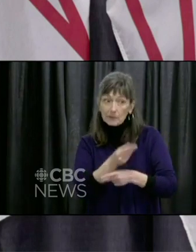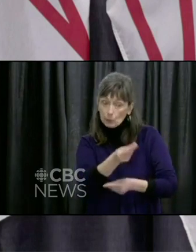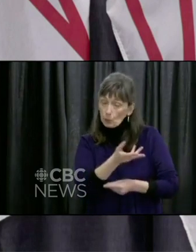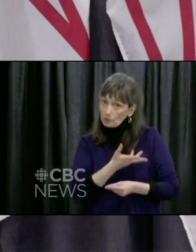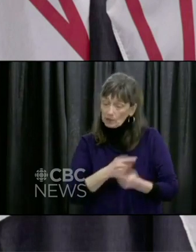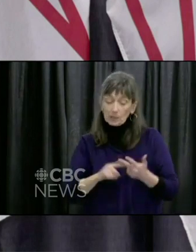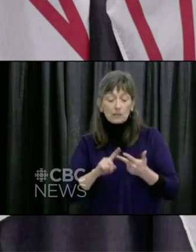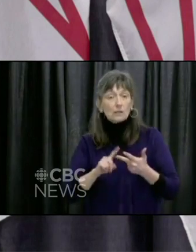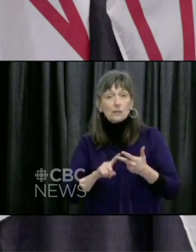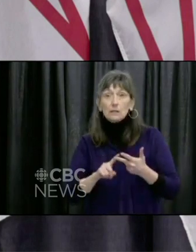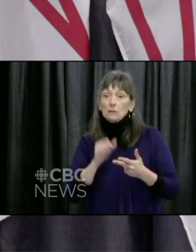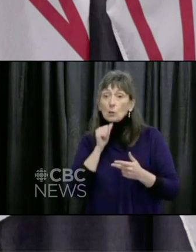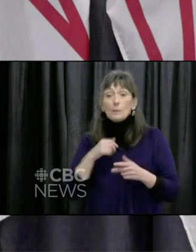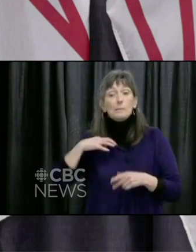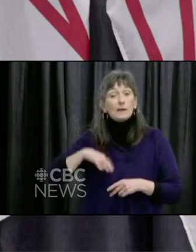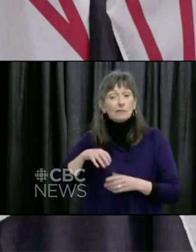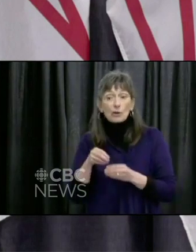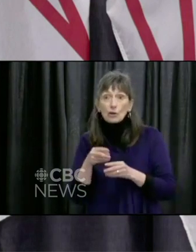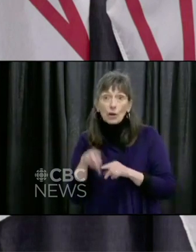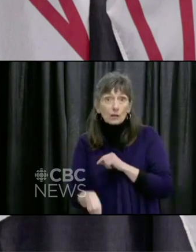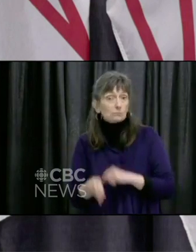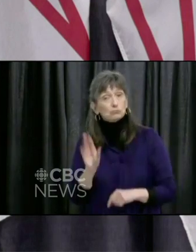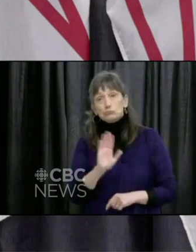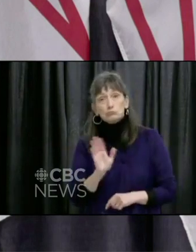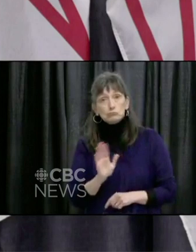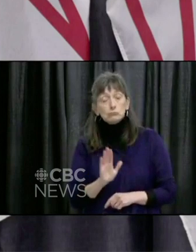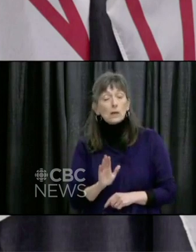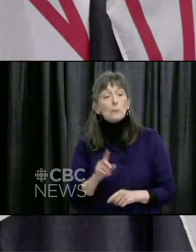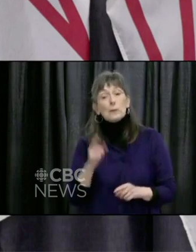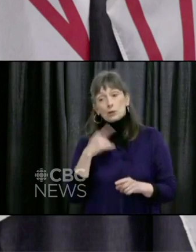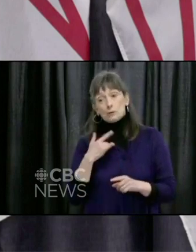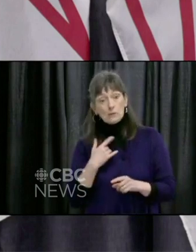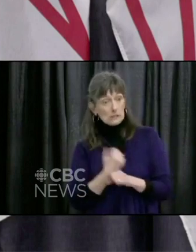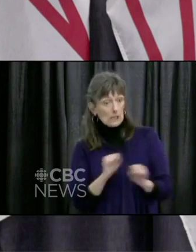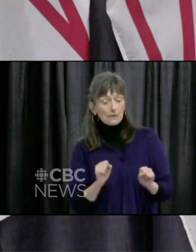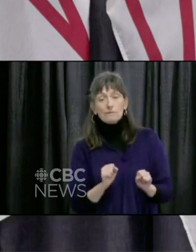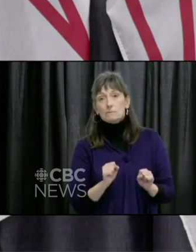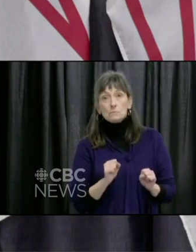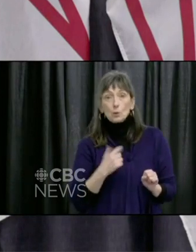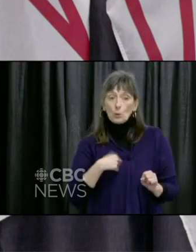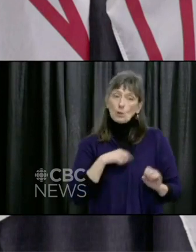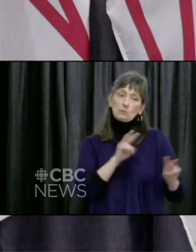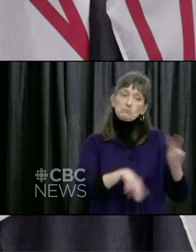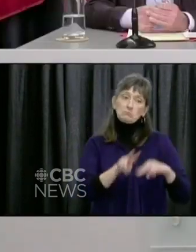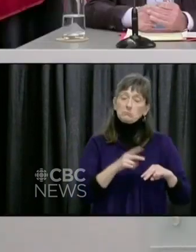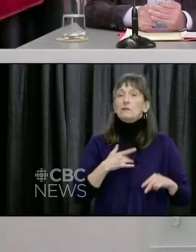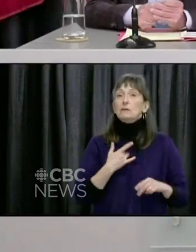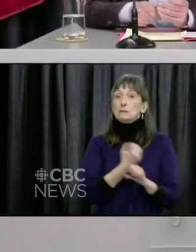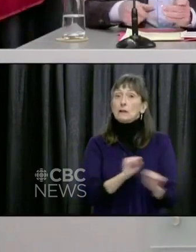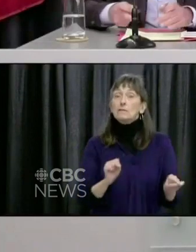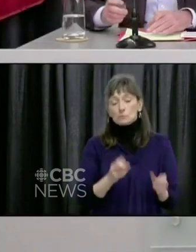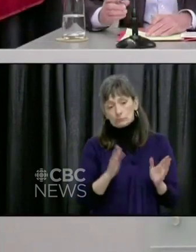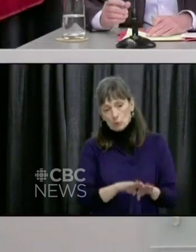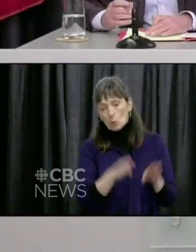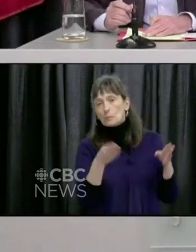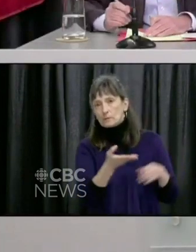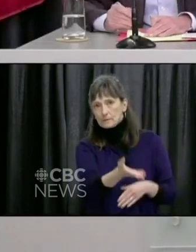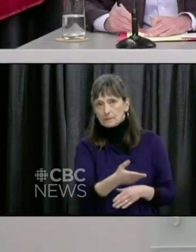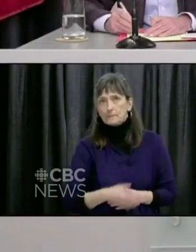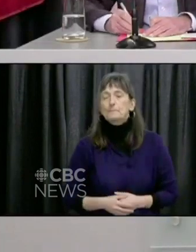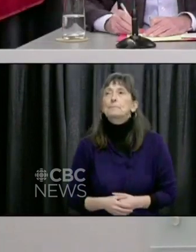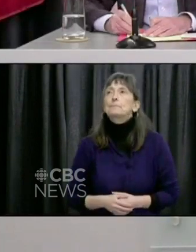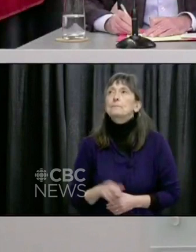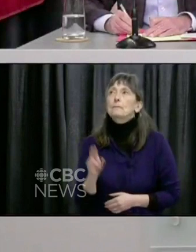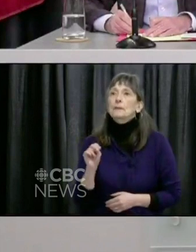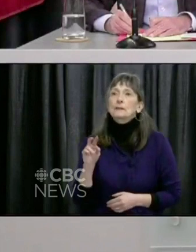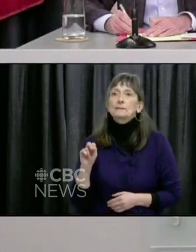the workplace must be safe if you decide to go there. Thank you. Our next questions are from Kellyanne Roberts of